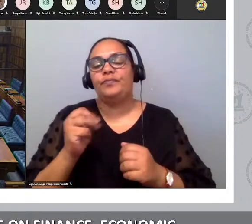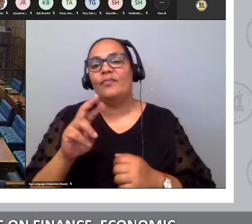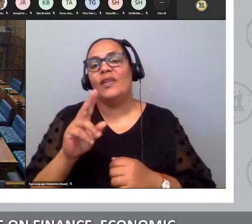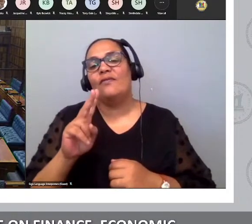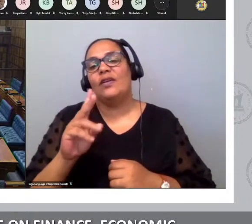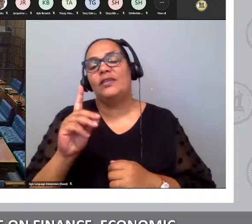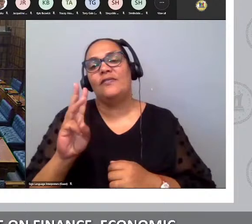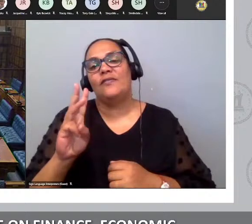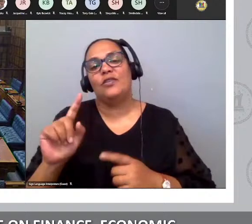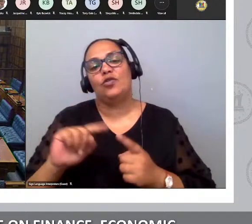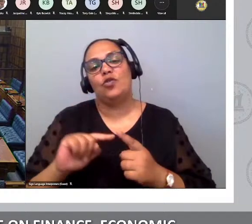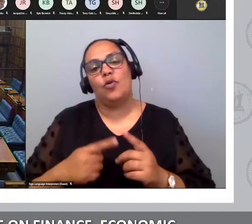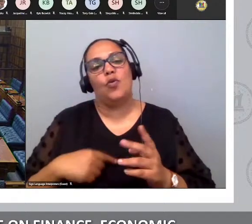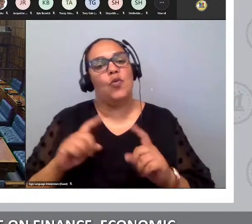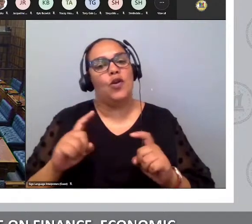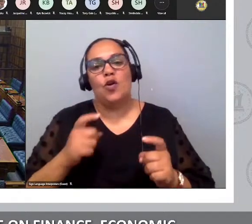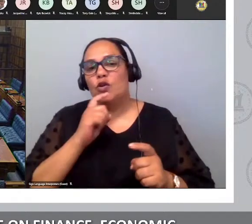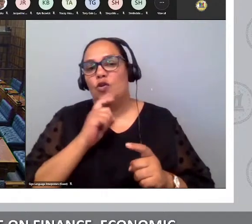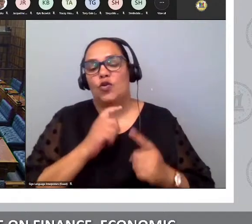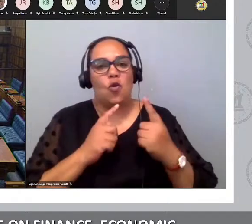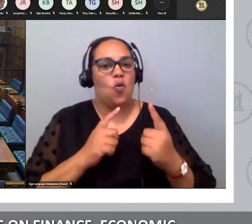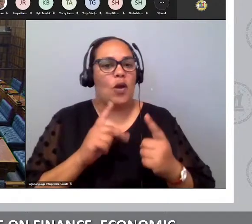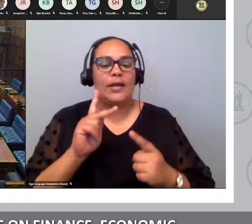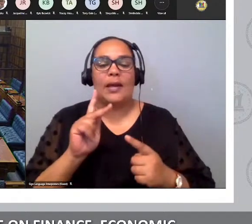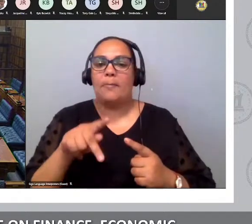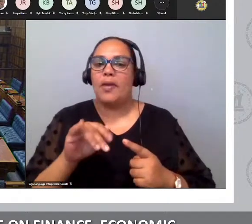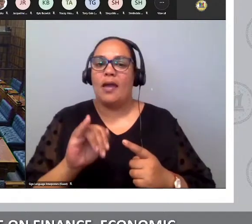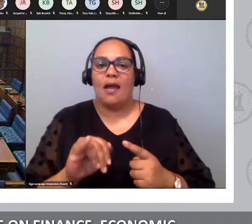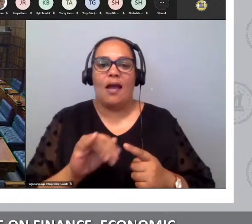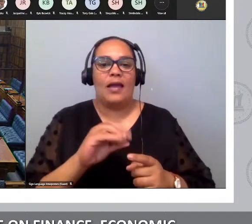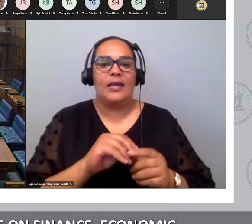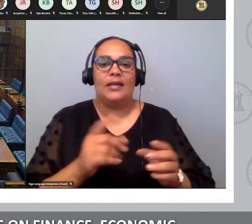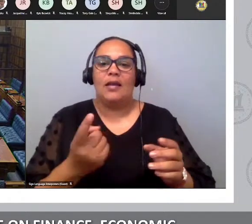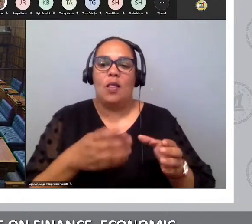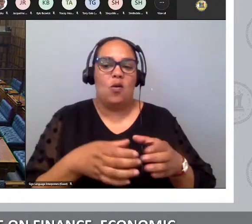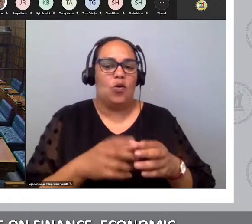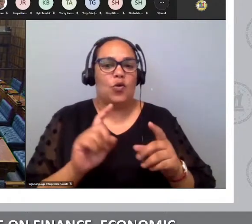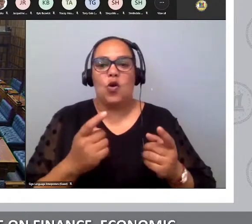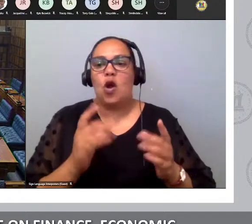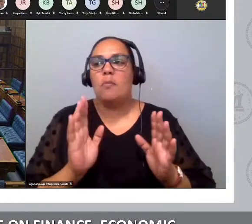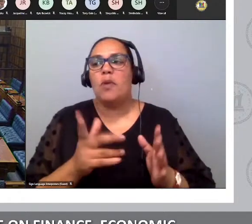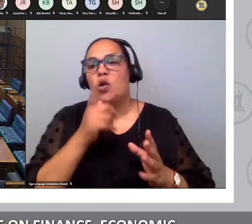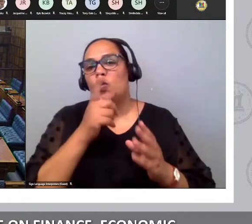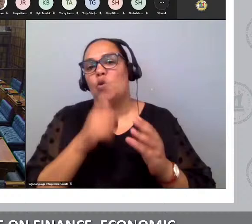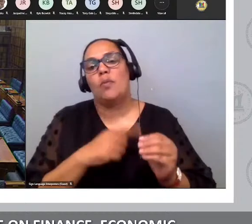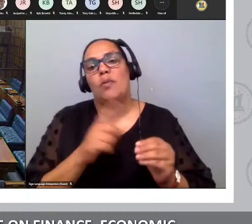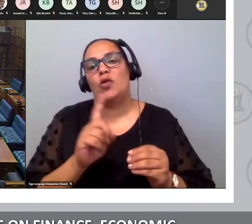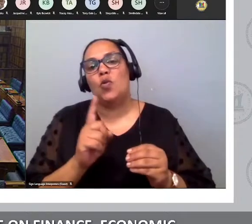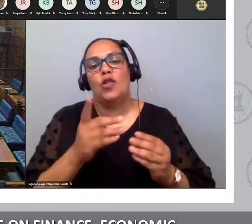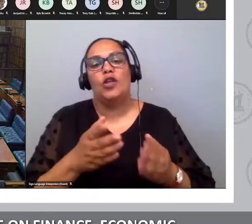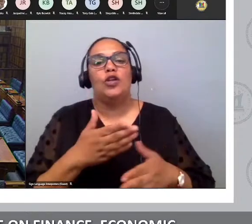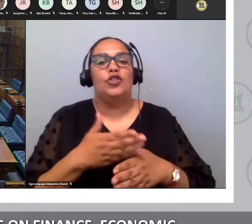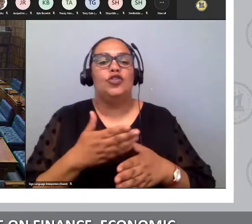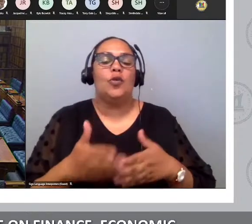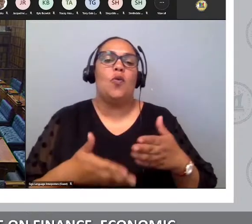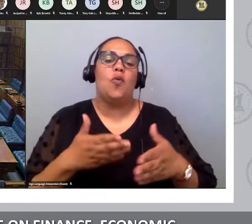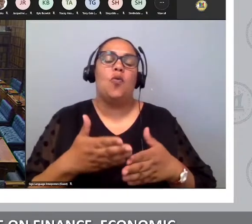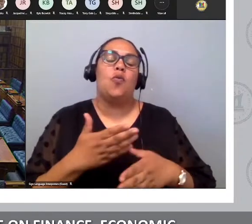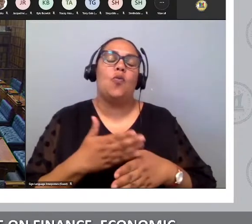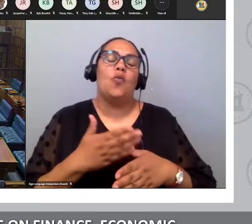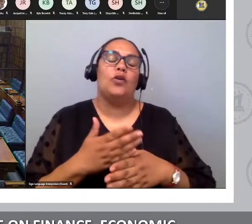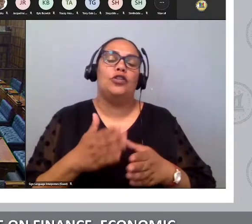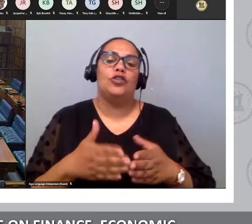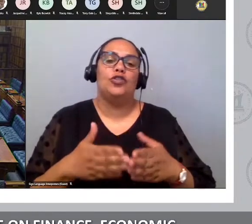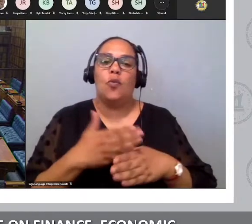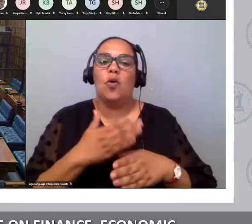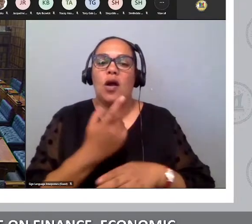S point so we cannot use one kpi in is isolation we cannot just talk about ship working hours we cannot just